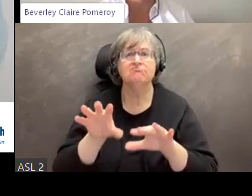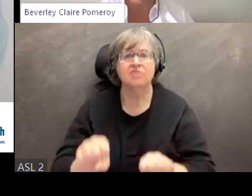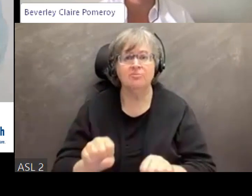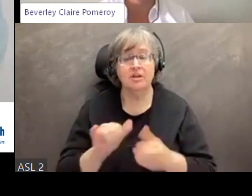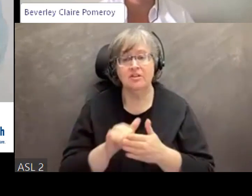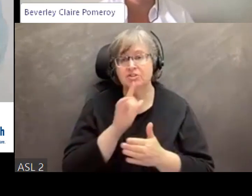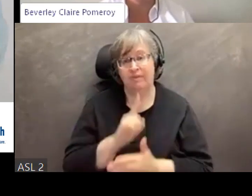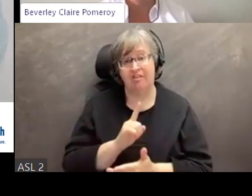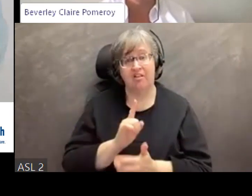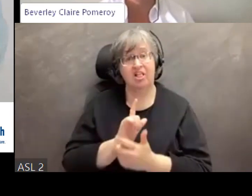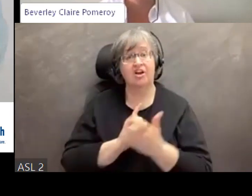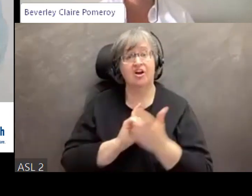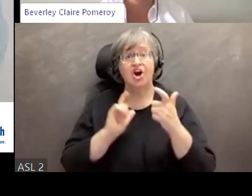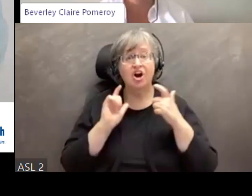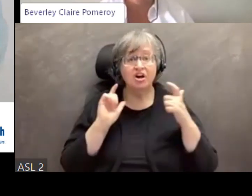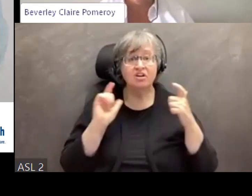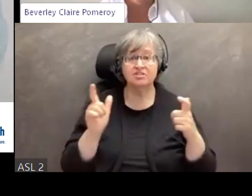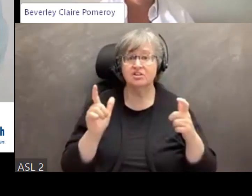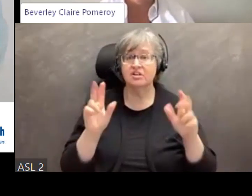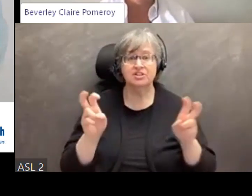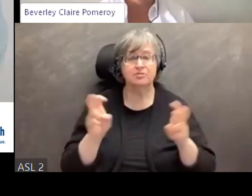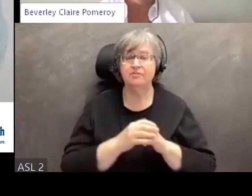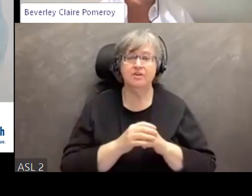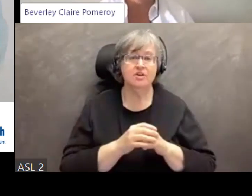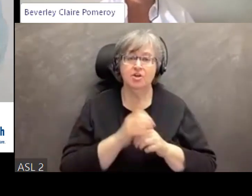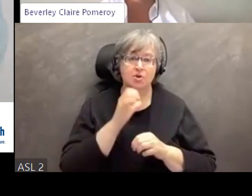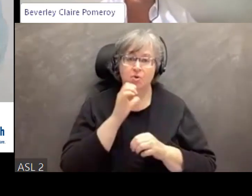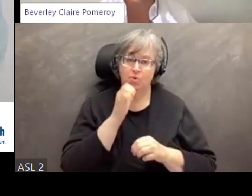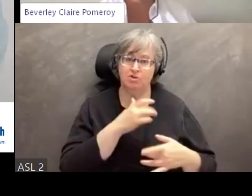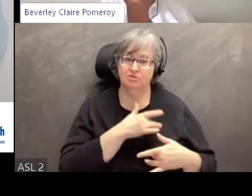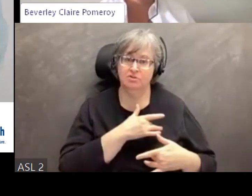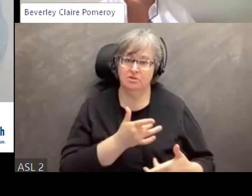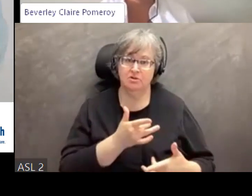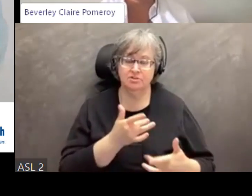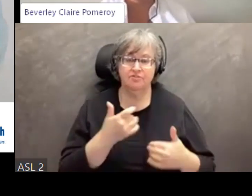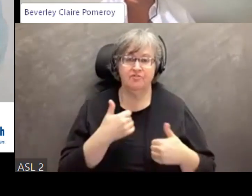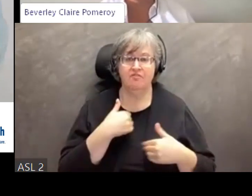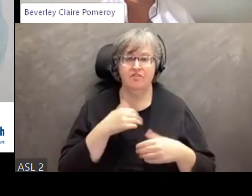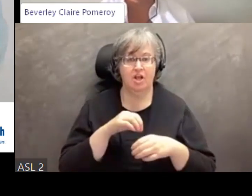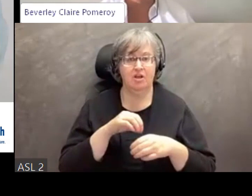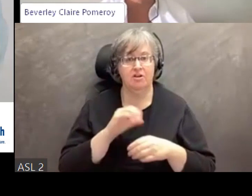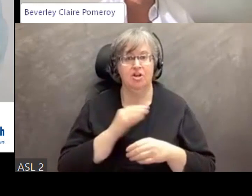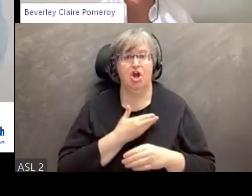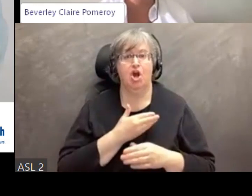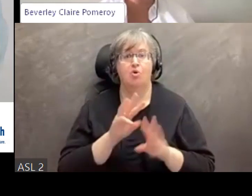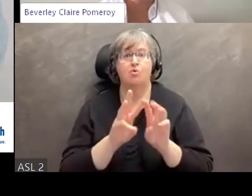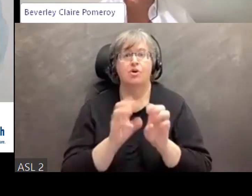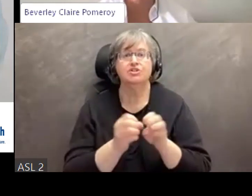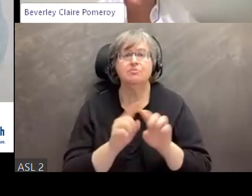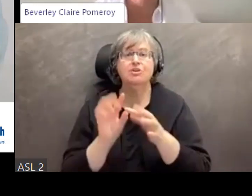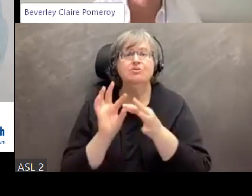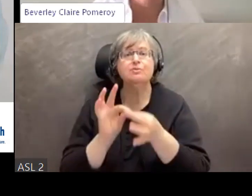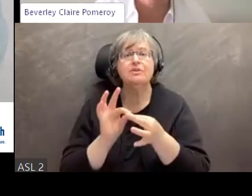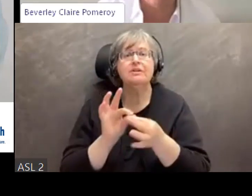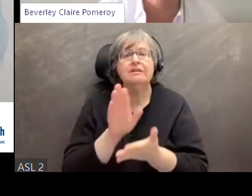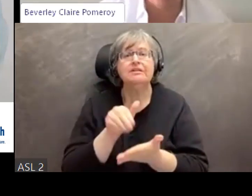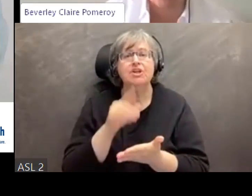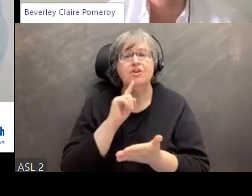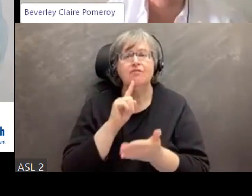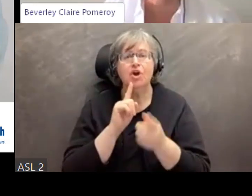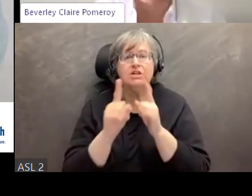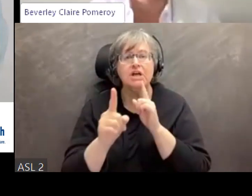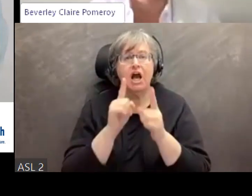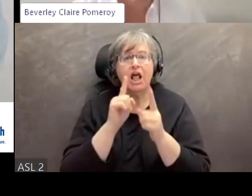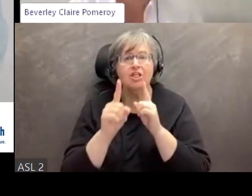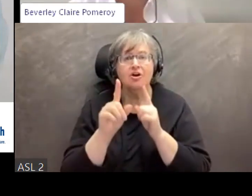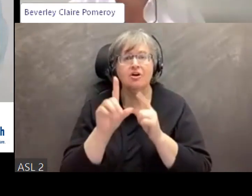is a very large topic, and it's not one that we typically have in our principal workshops, but it's something in our Center for Dialogue